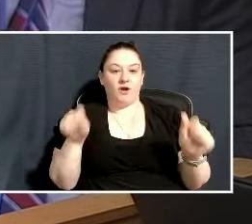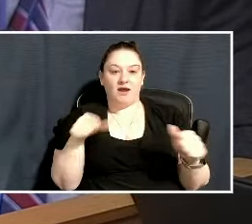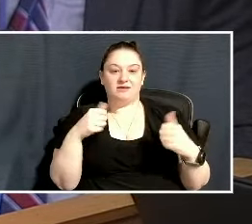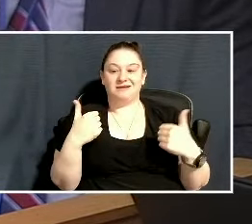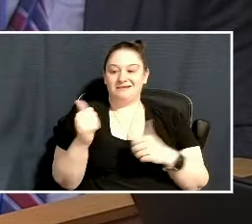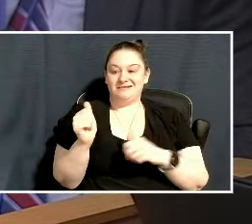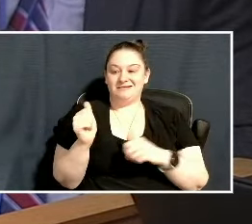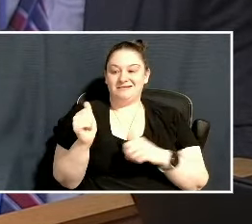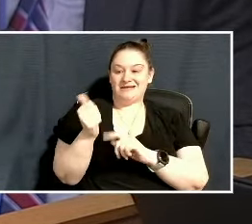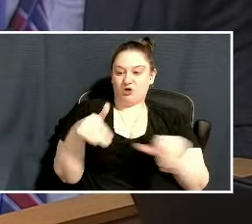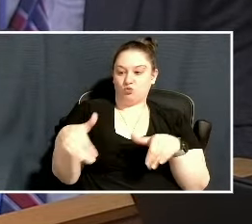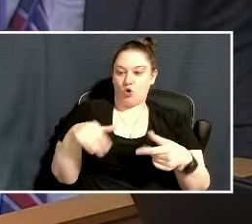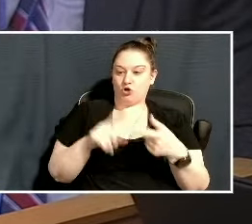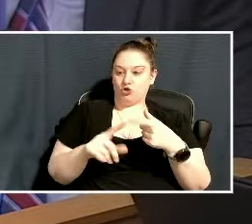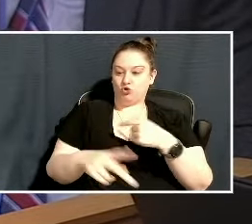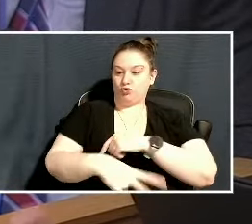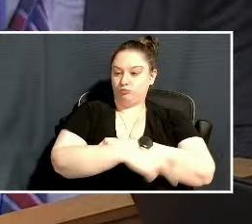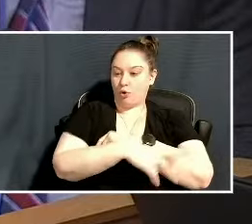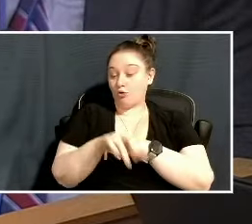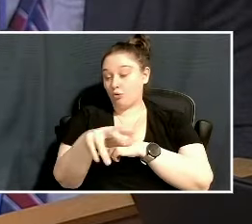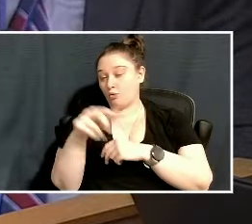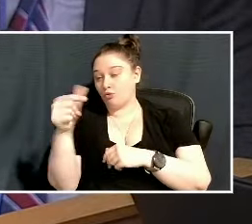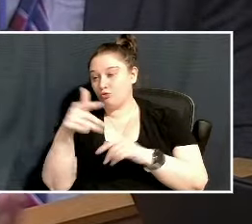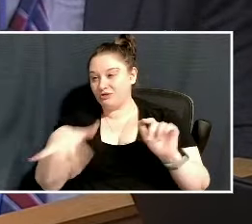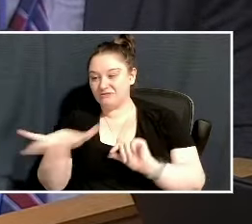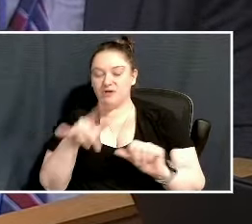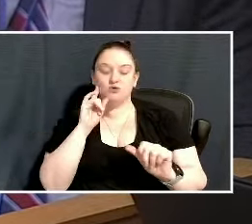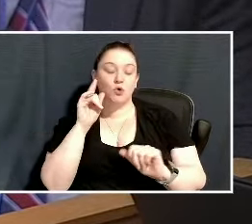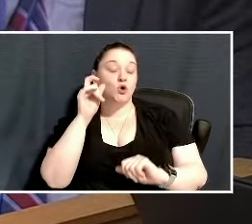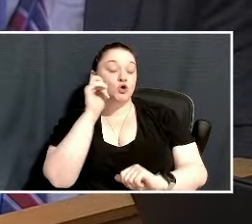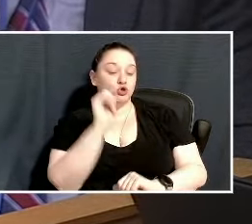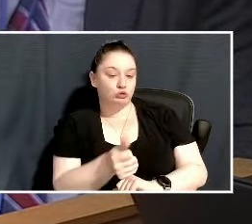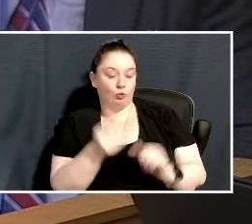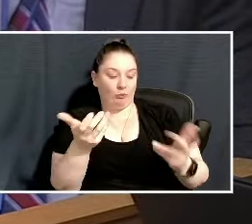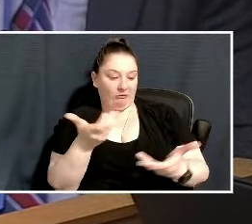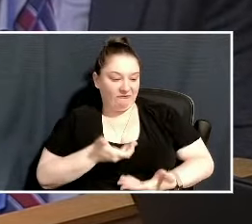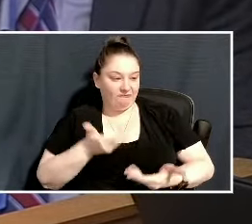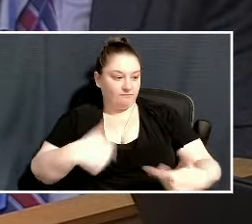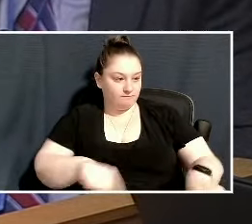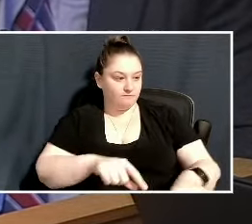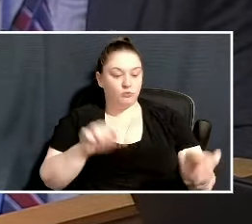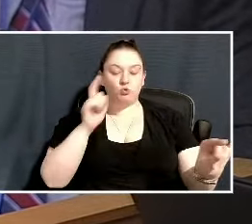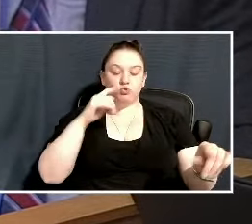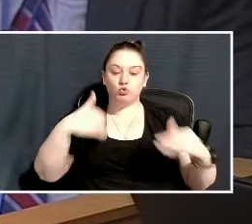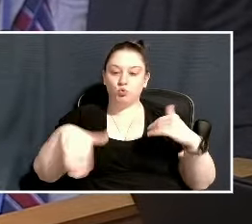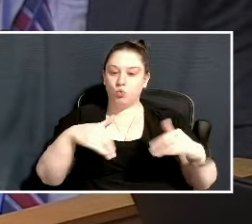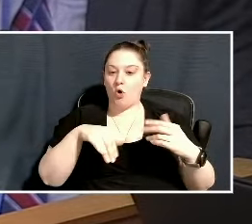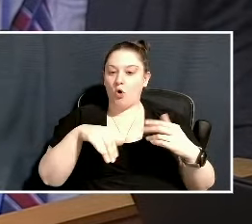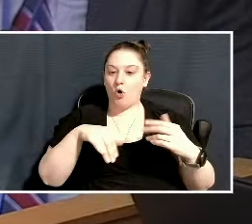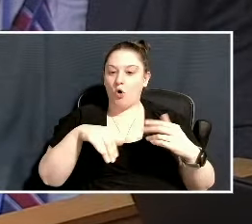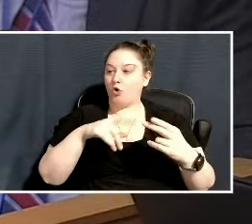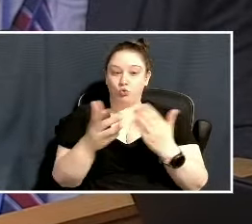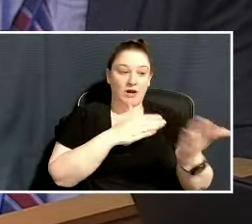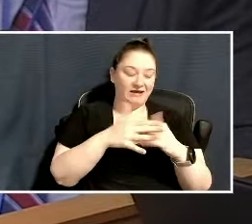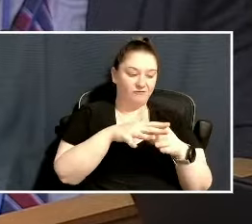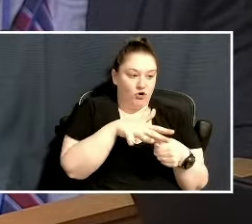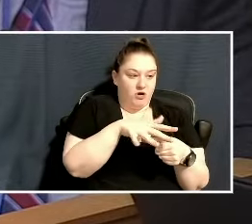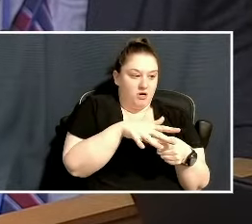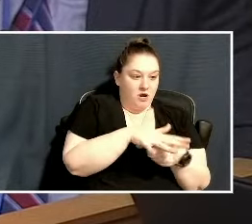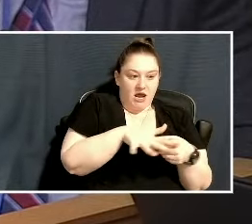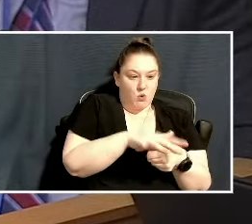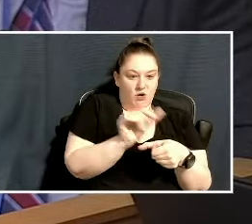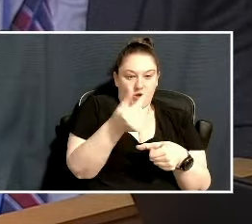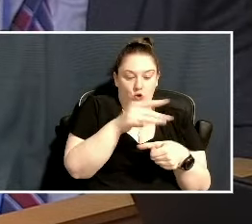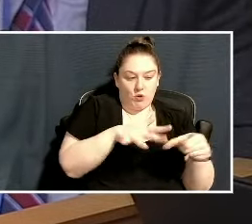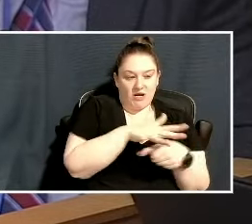so tomorrow I invite you all to go out to find the local park, a neighborhood park, whichever it is for you, and enjoy that time. And I hope that we can make